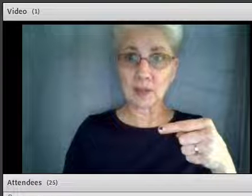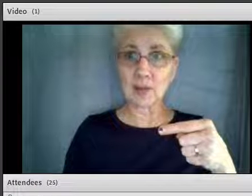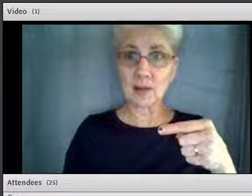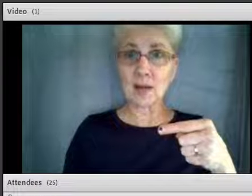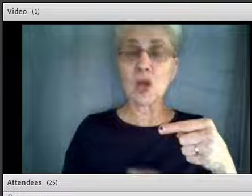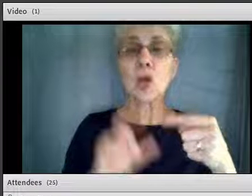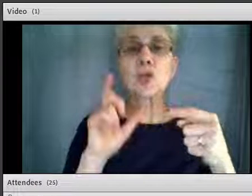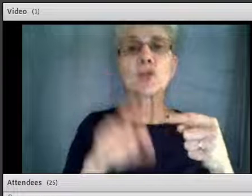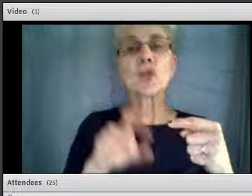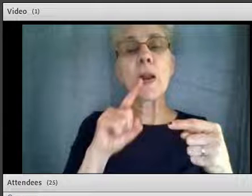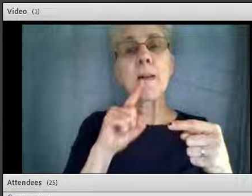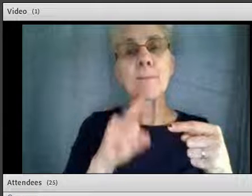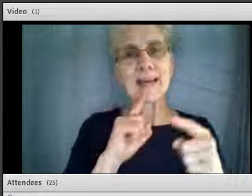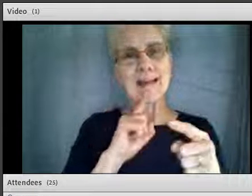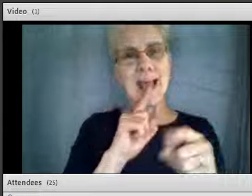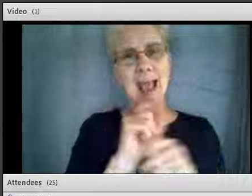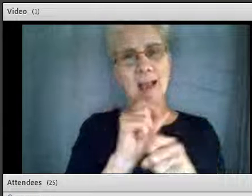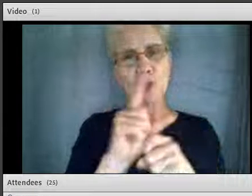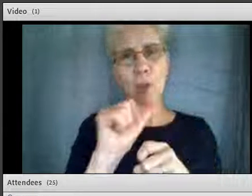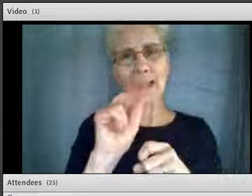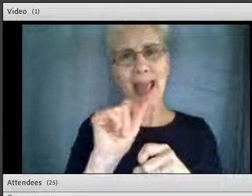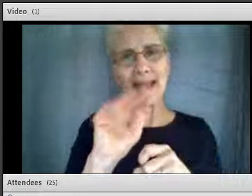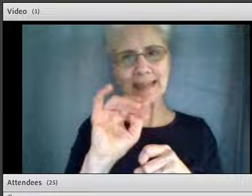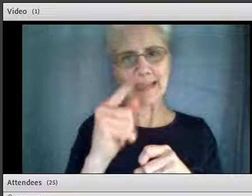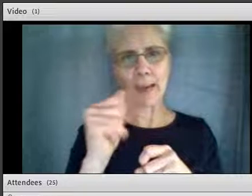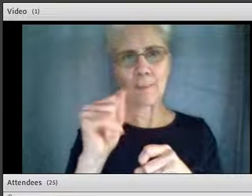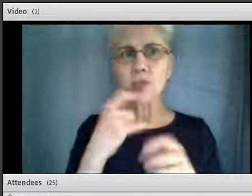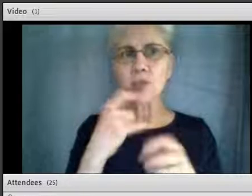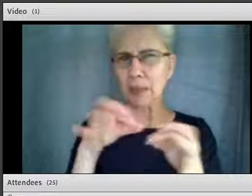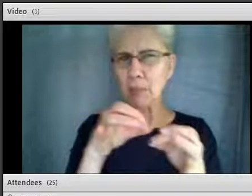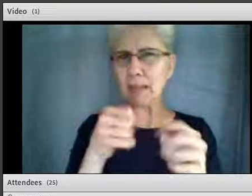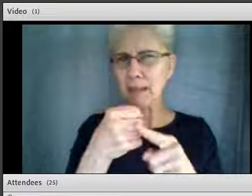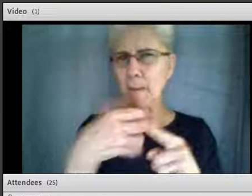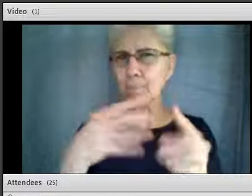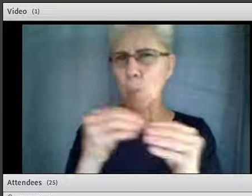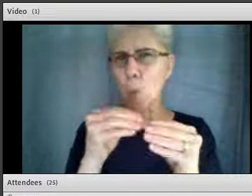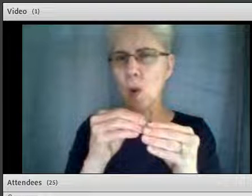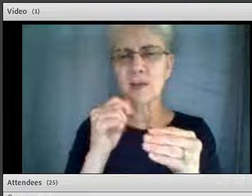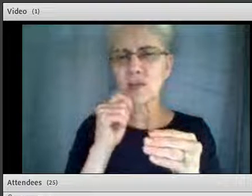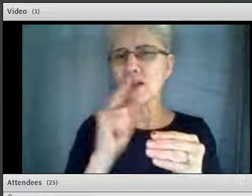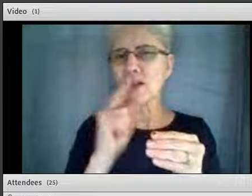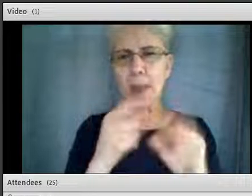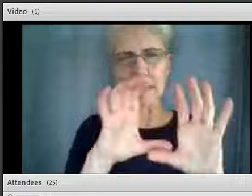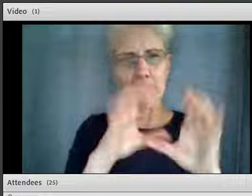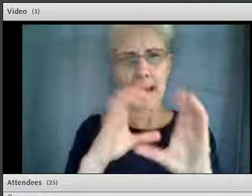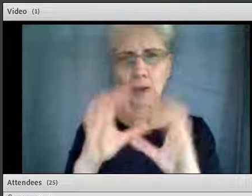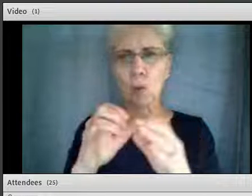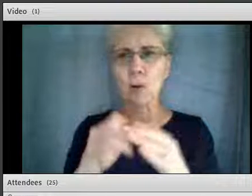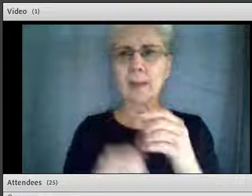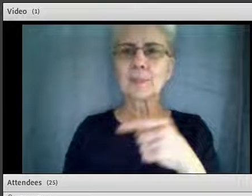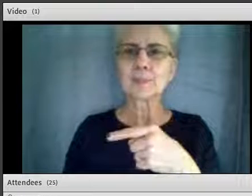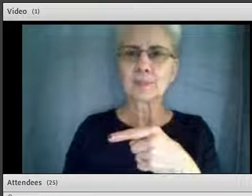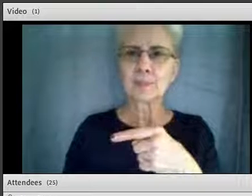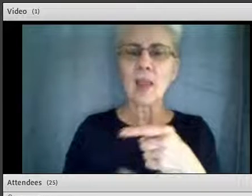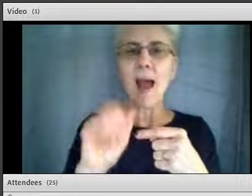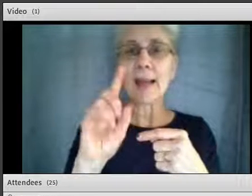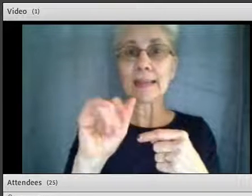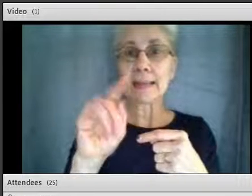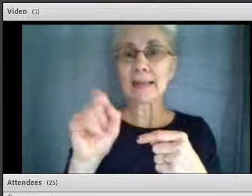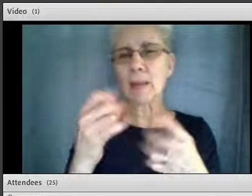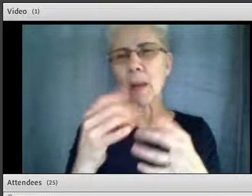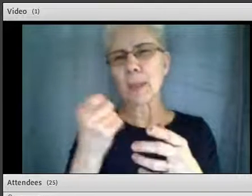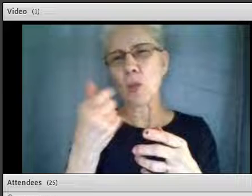and we're going to talk about that in a second. It shouldn't be just a category. This is Adidas. It might be a little bit older. I think I took it towards